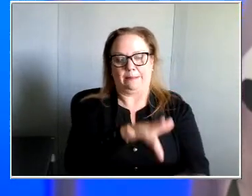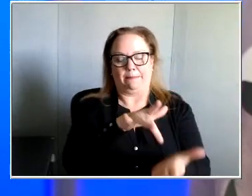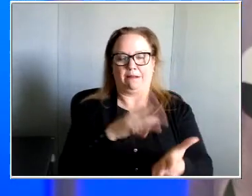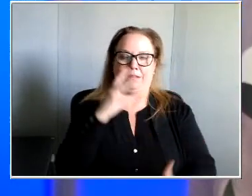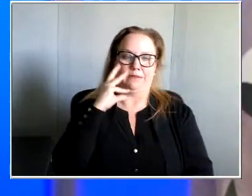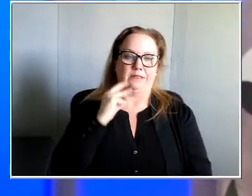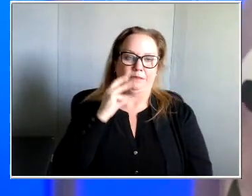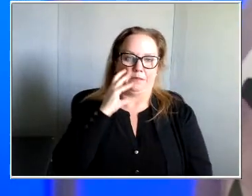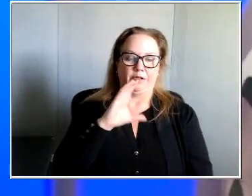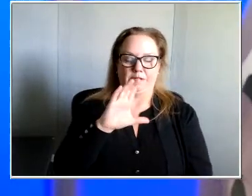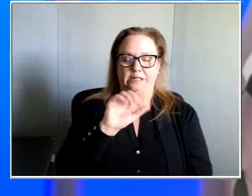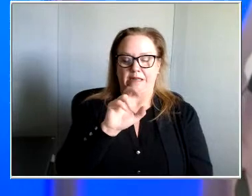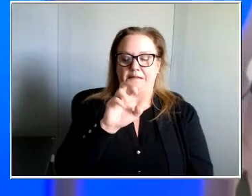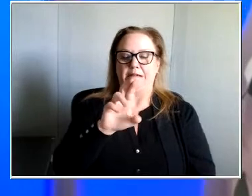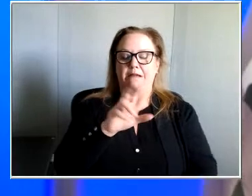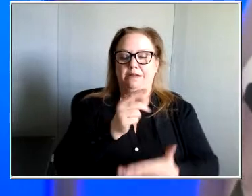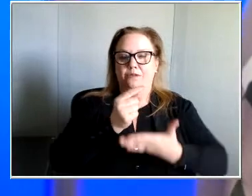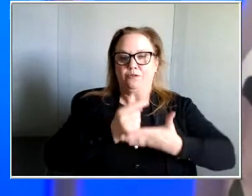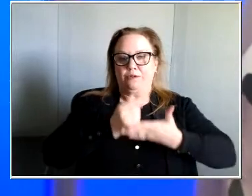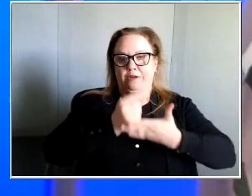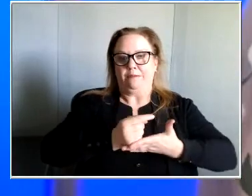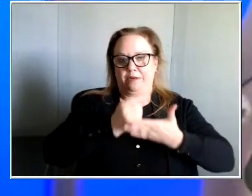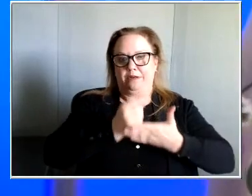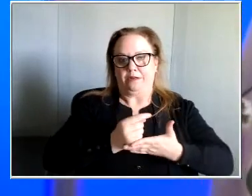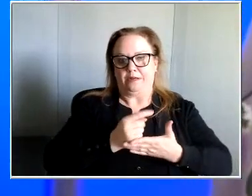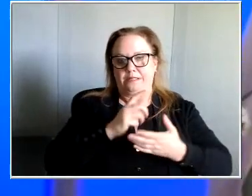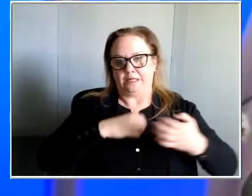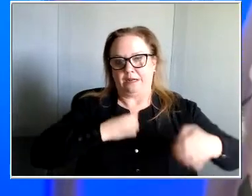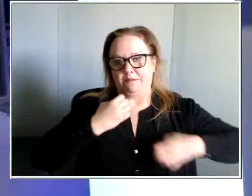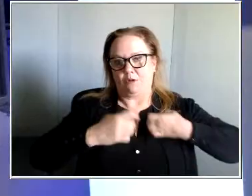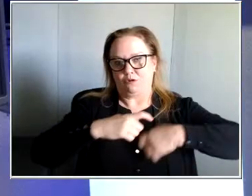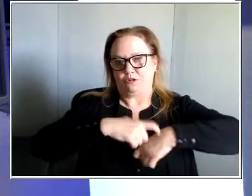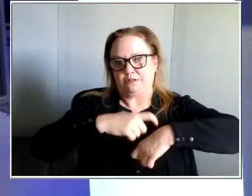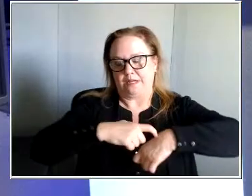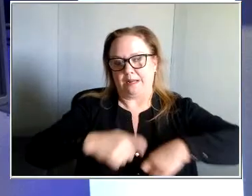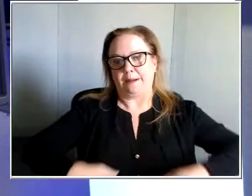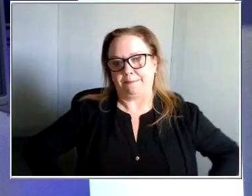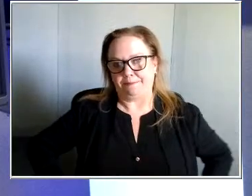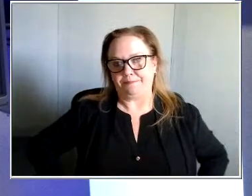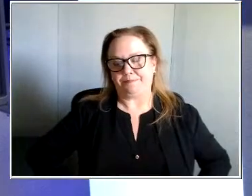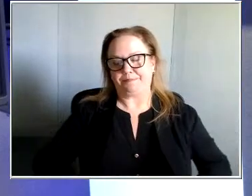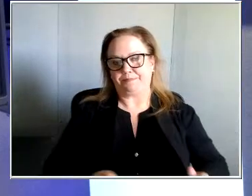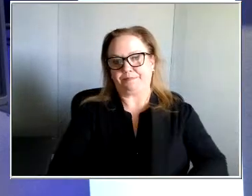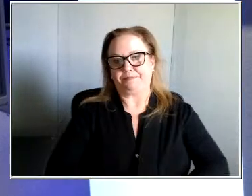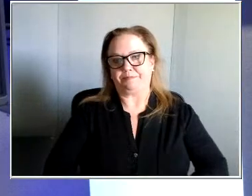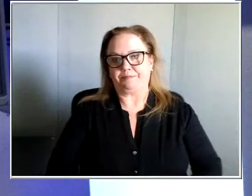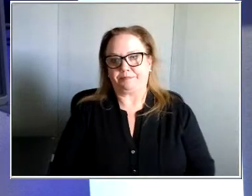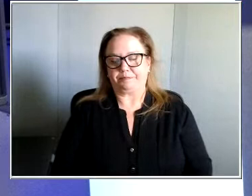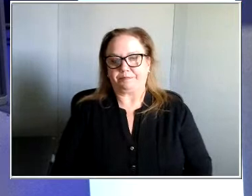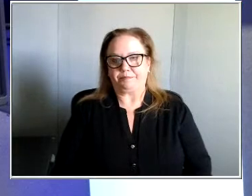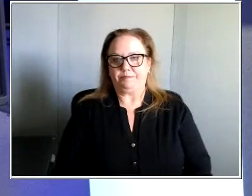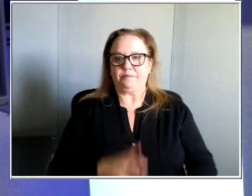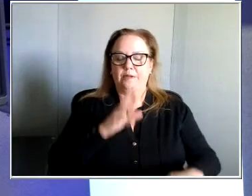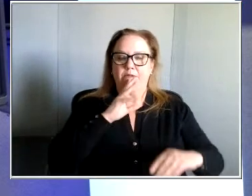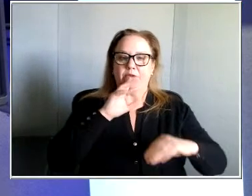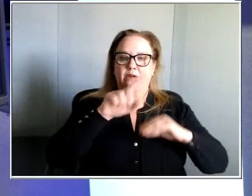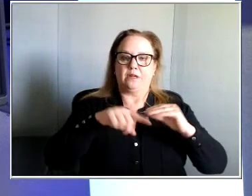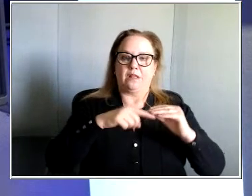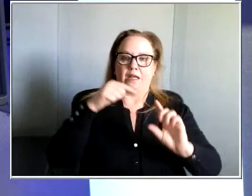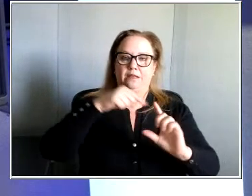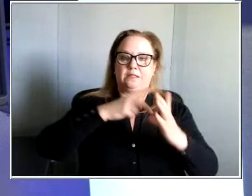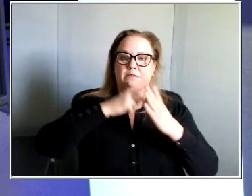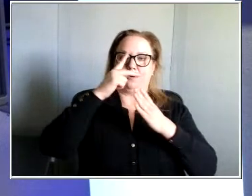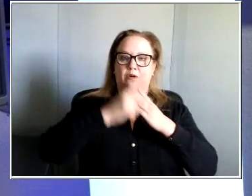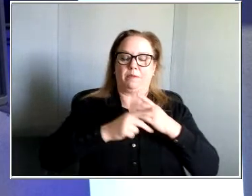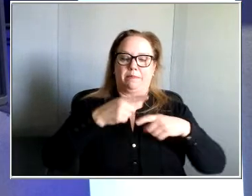having, you know, it's just a really emotional time for patients. It is an emotional time, and I think we've talked a lot on this program about the intersection